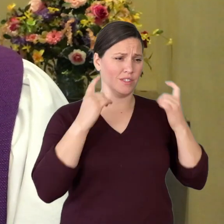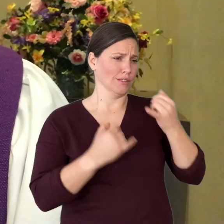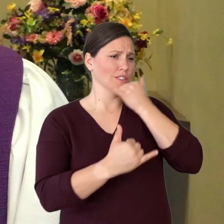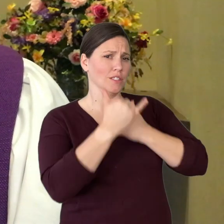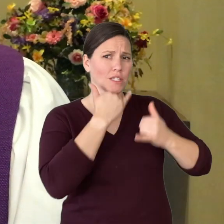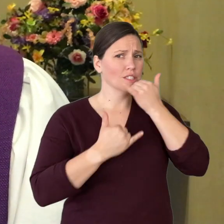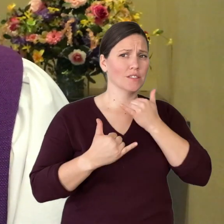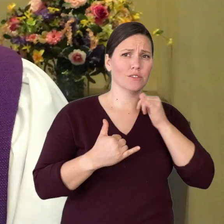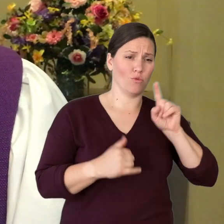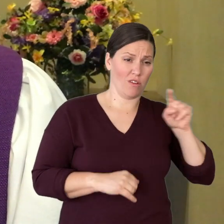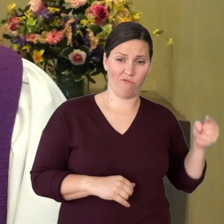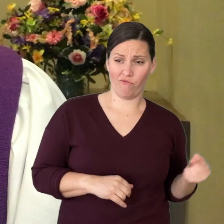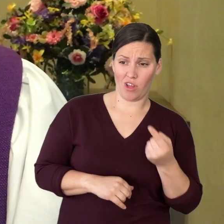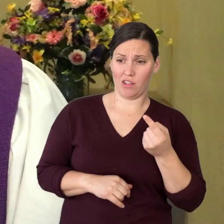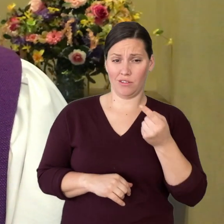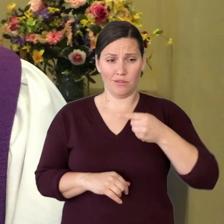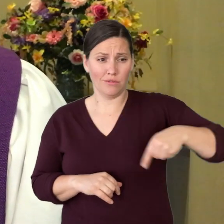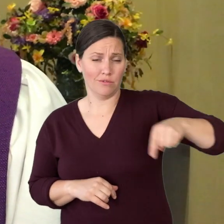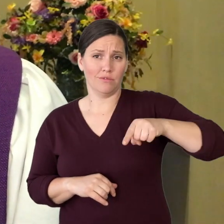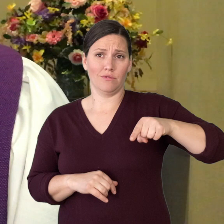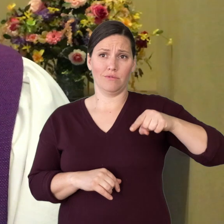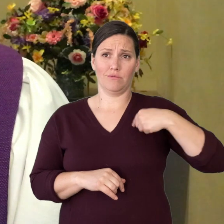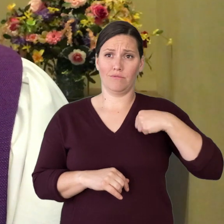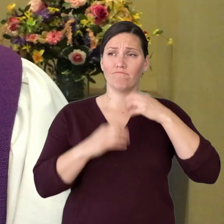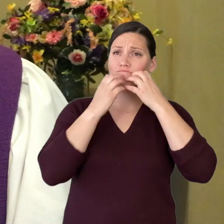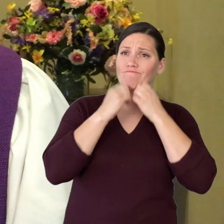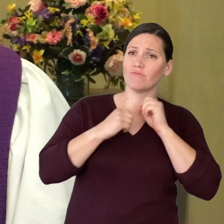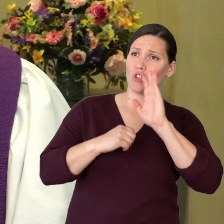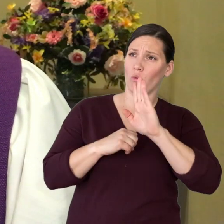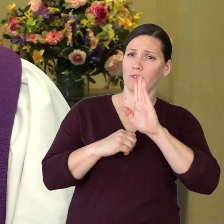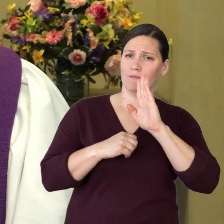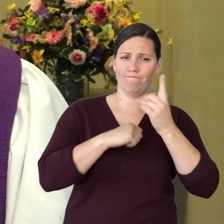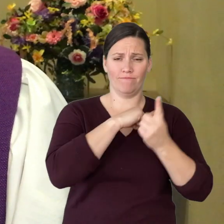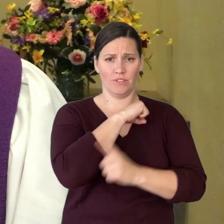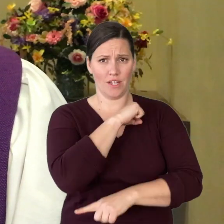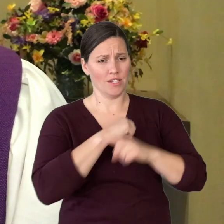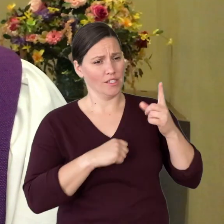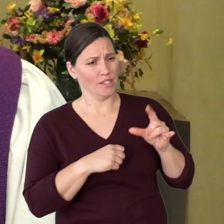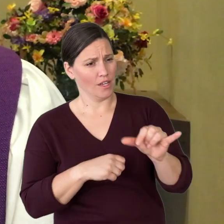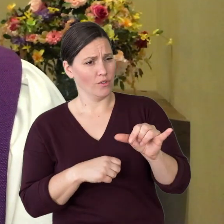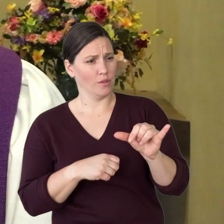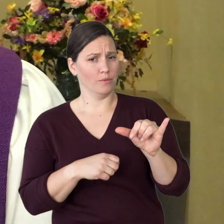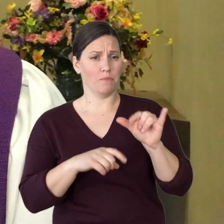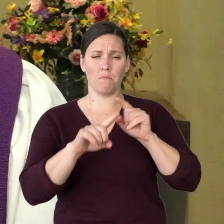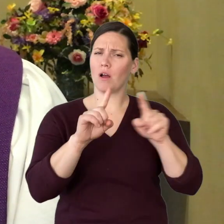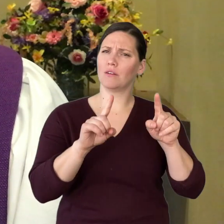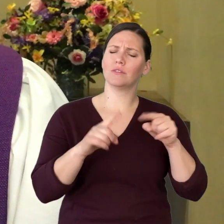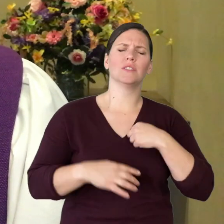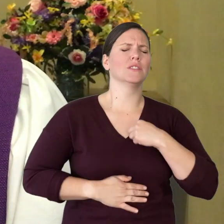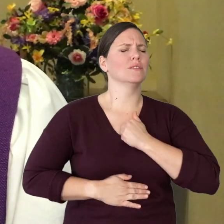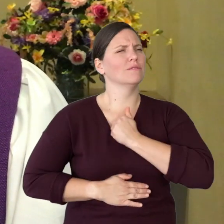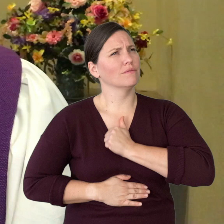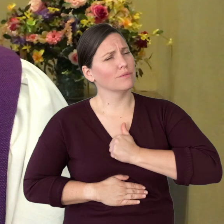iniquities, with which I have ever offended thee, and justly deserve thy temporal and eternal punishment.